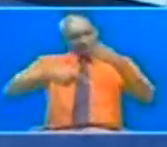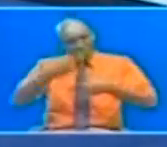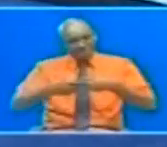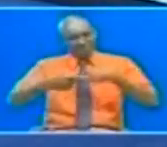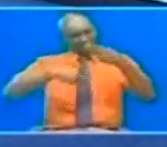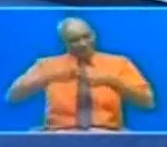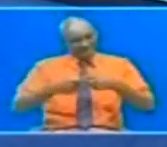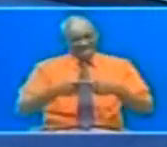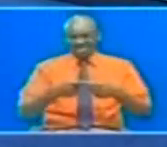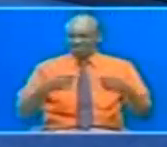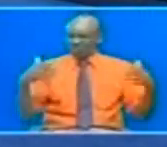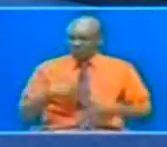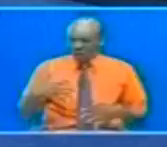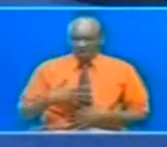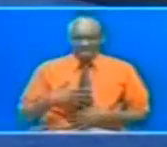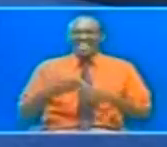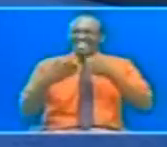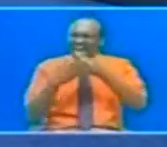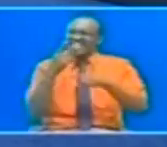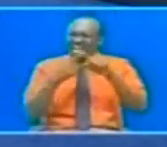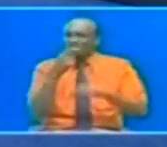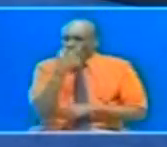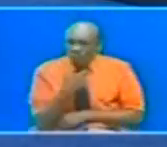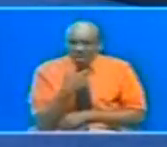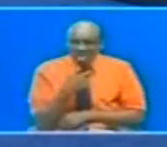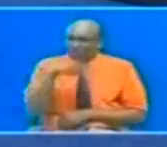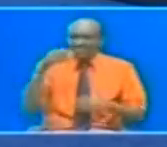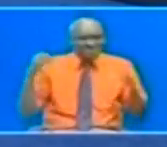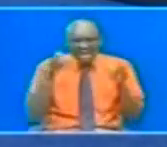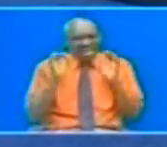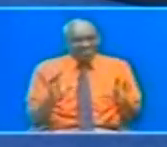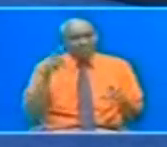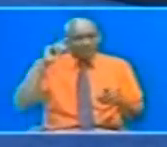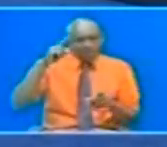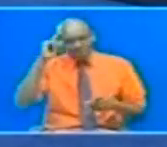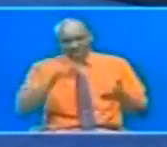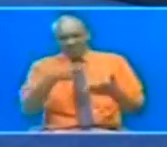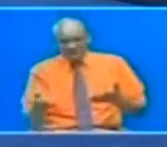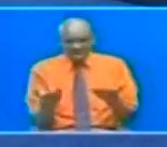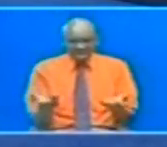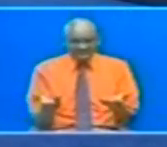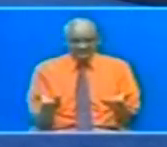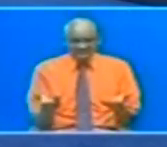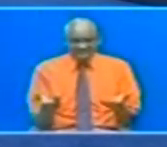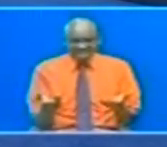stunts. Wendy, 9 years old. Yeah. You don't get scared that they can throw you off?